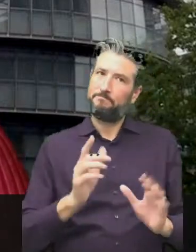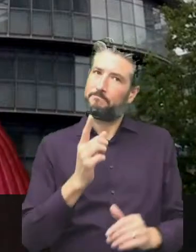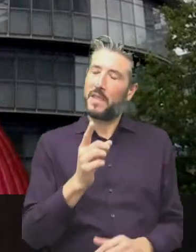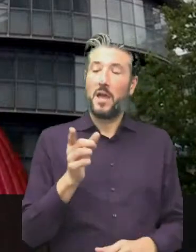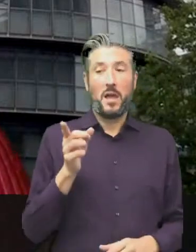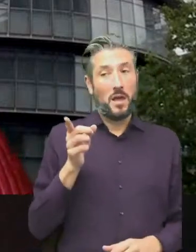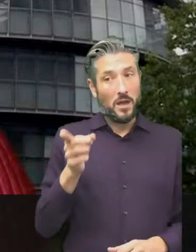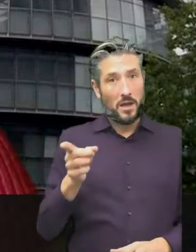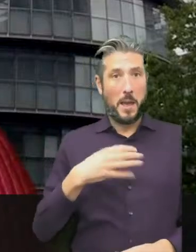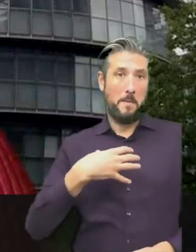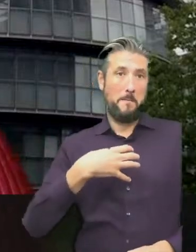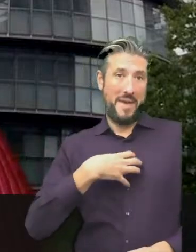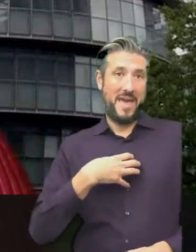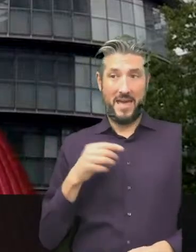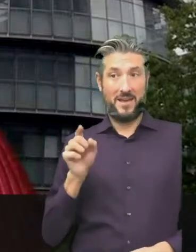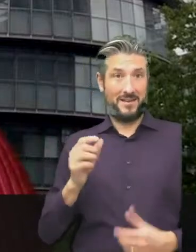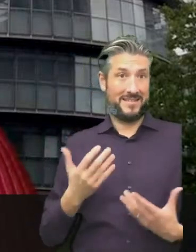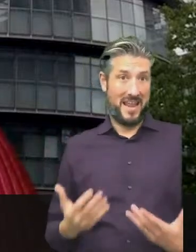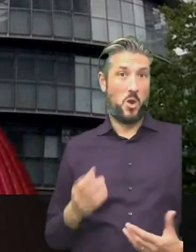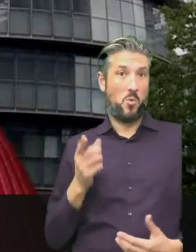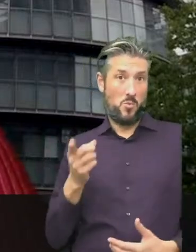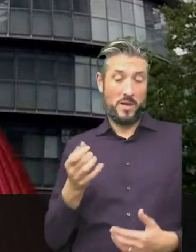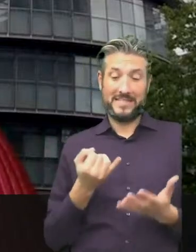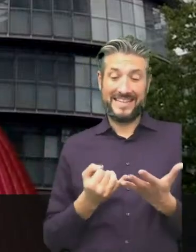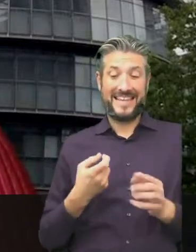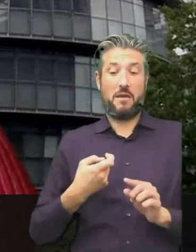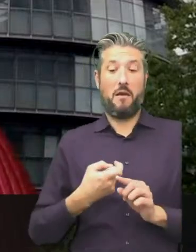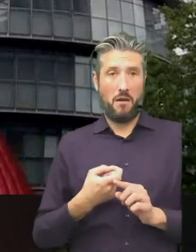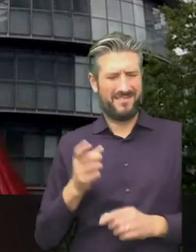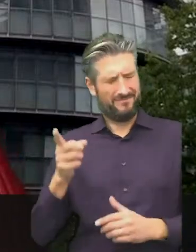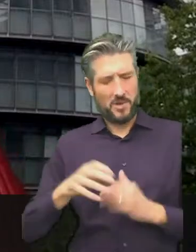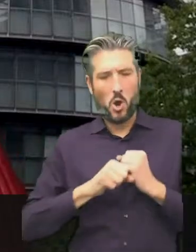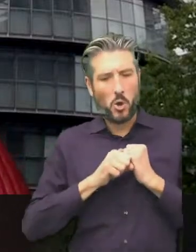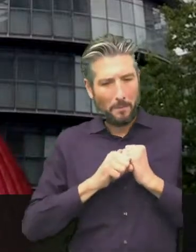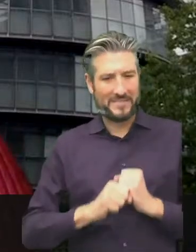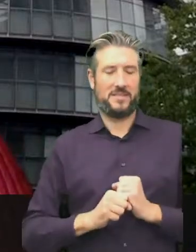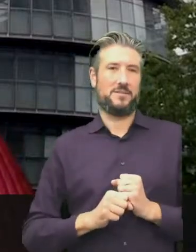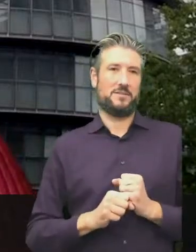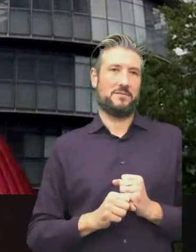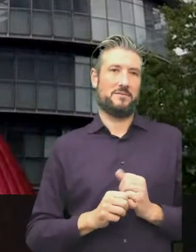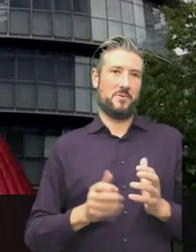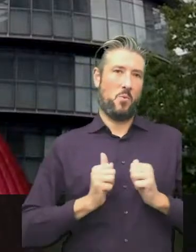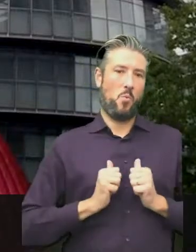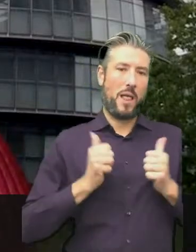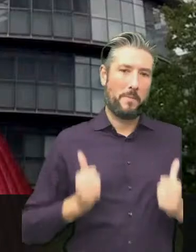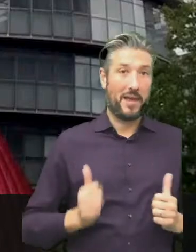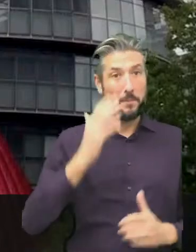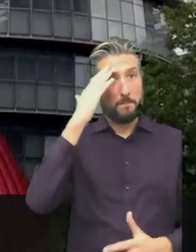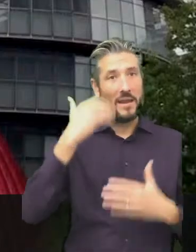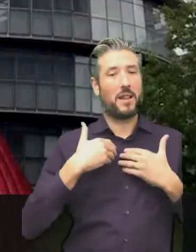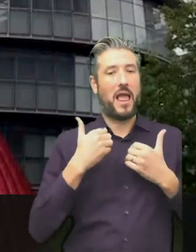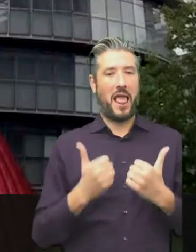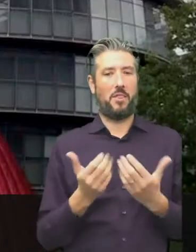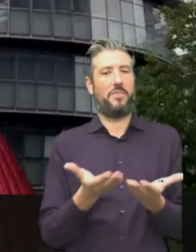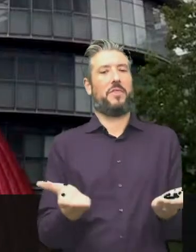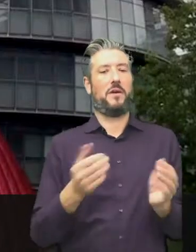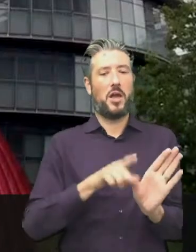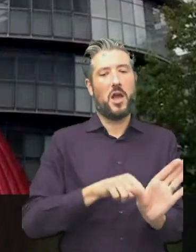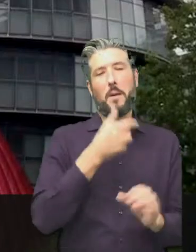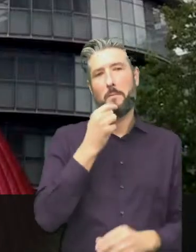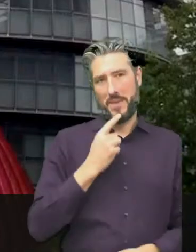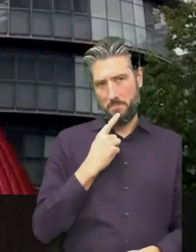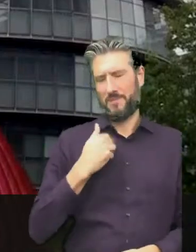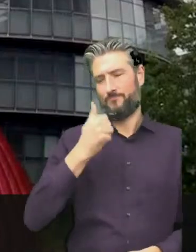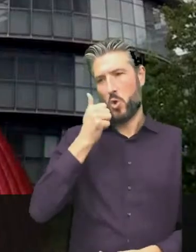who's absolutely committed to the well-being, especially the mental health well-being of our young people. And